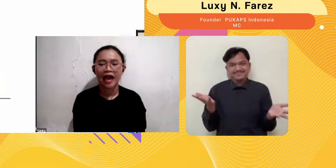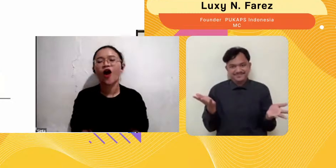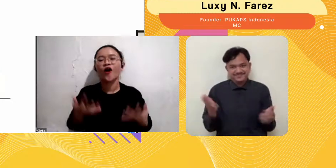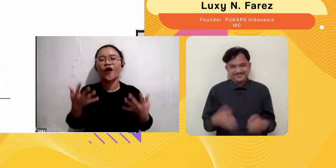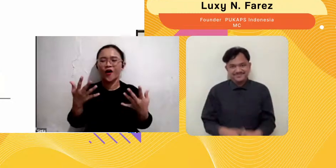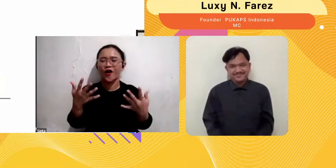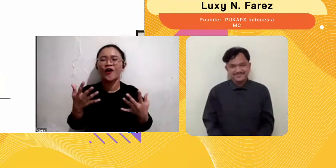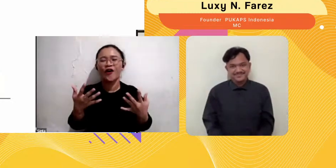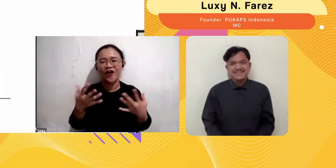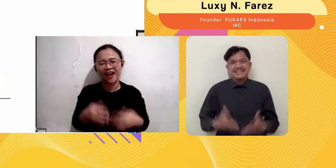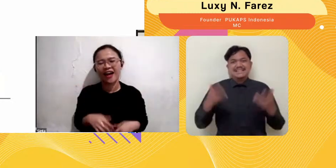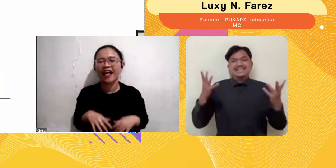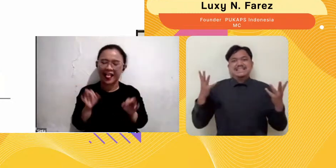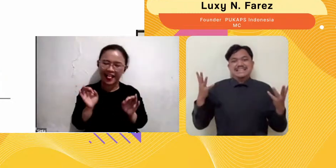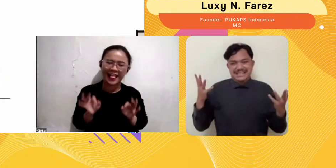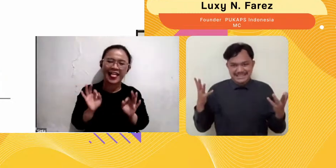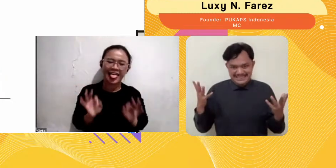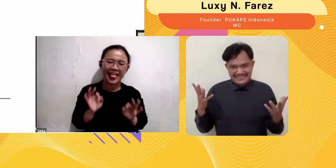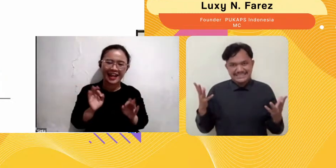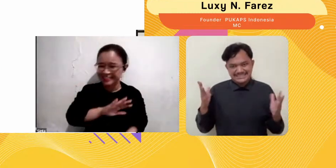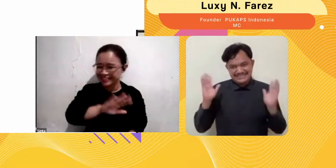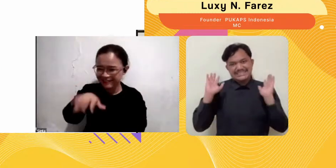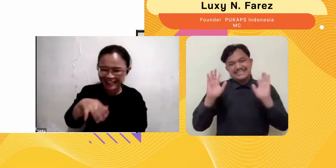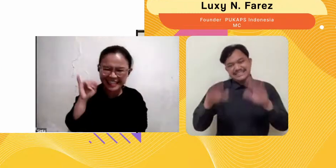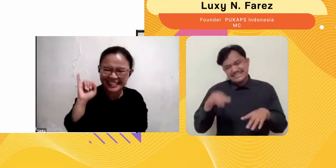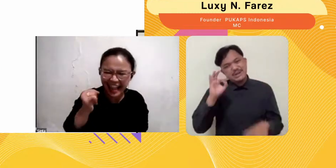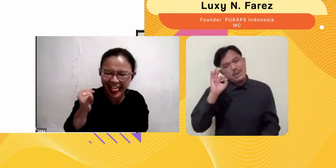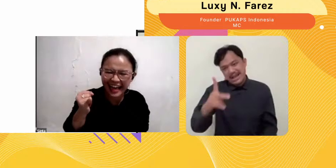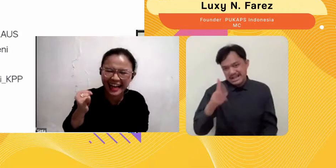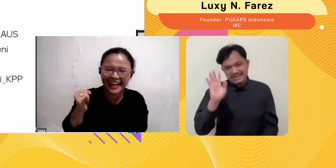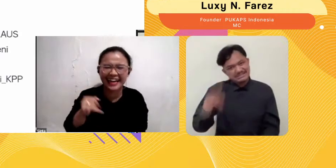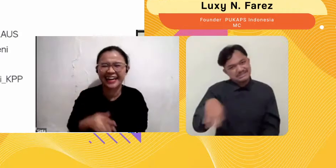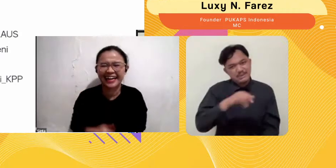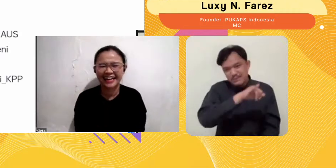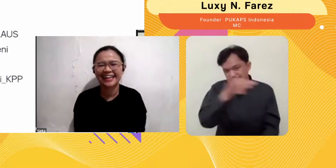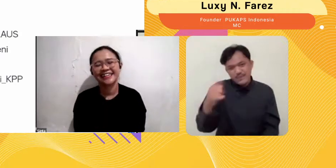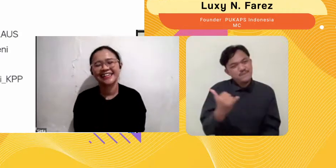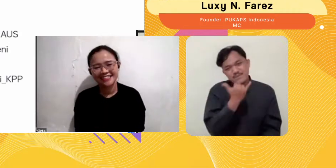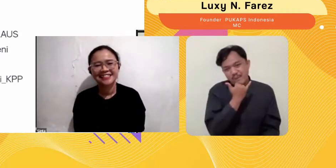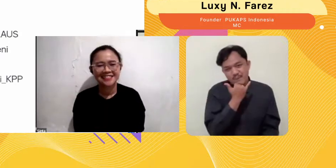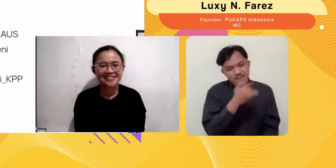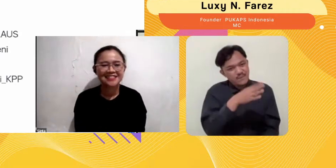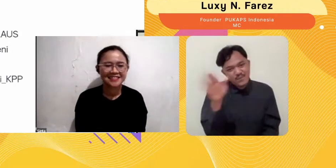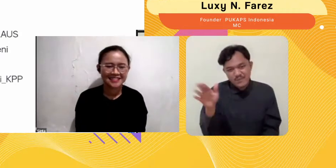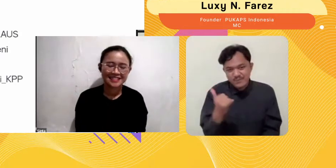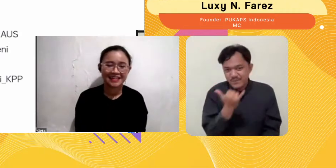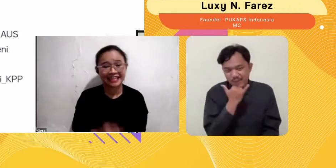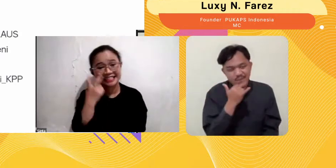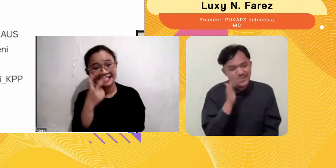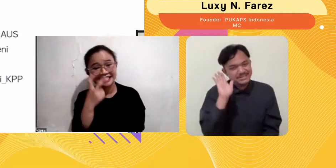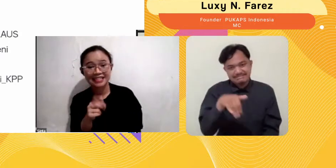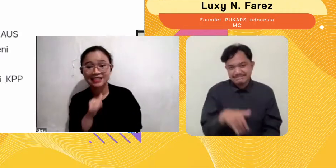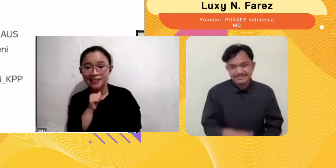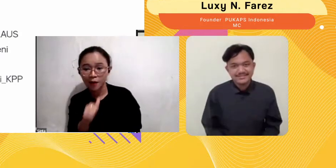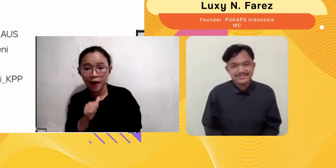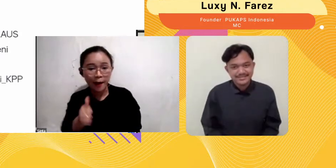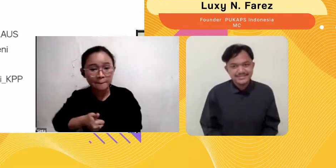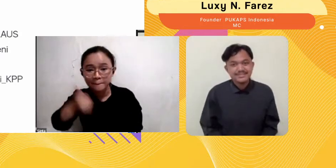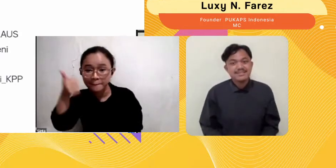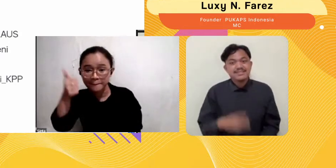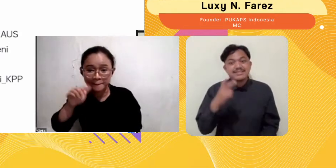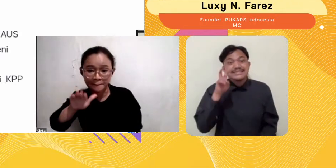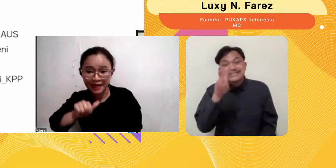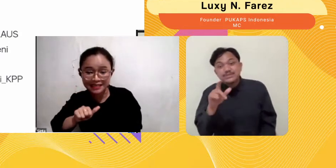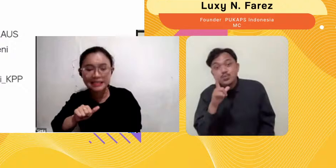Oh yeah, so everyone are wrong here, but let's see, there's still